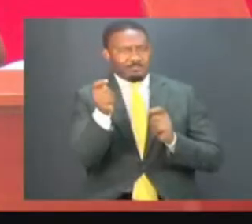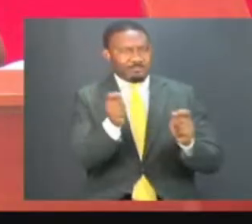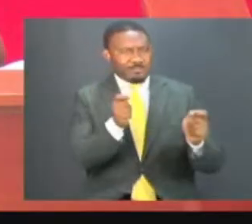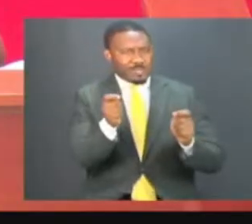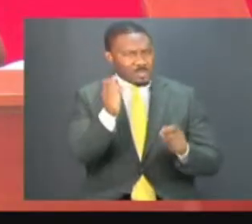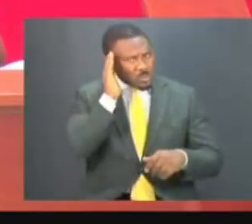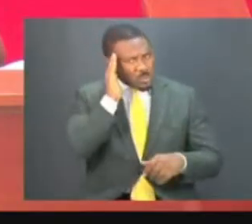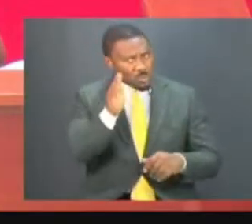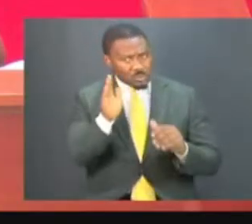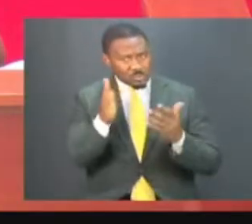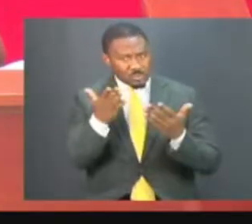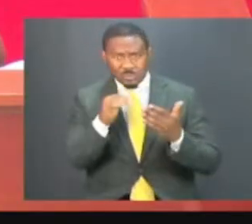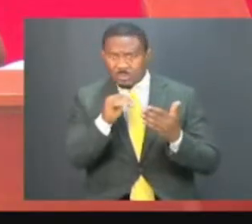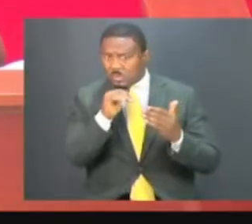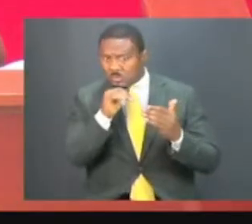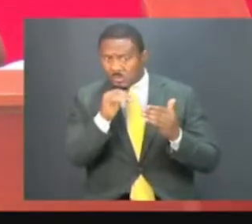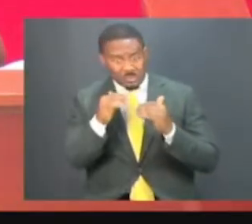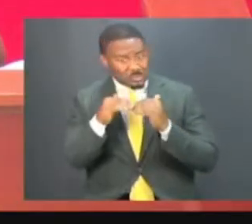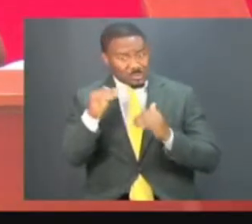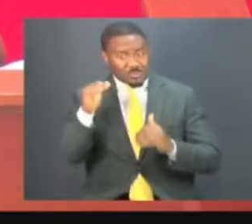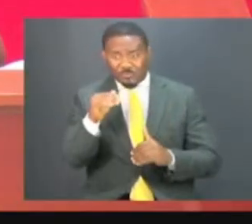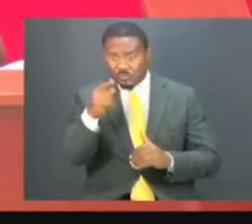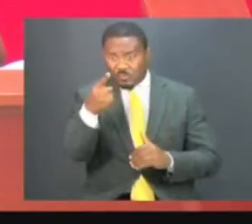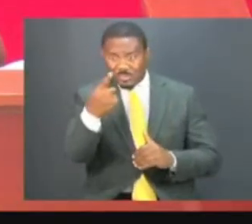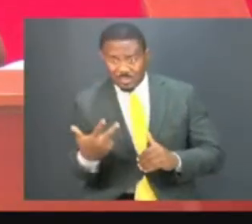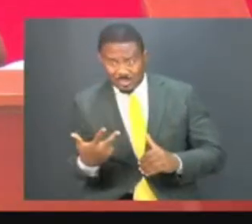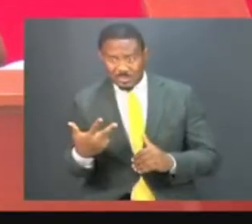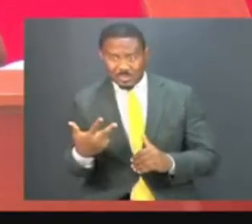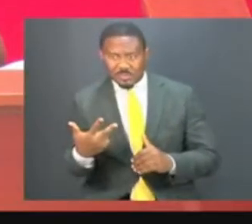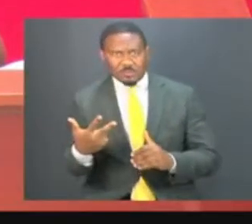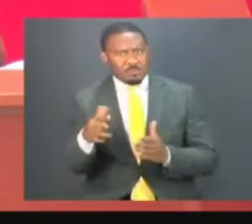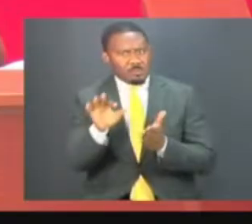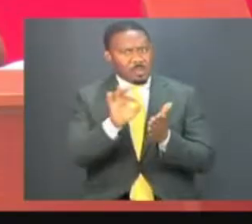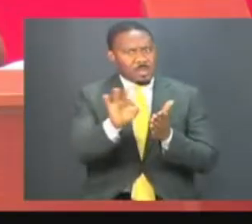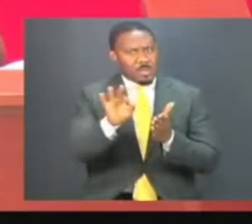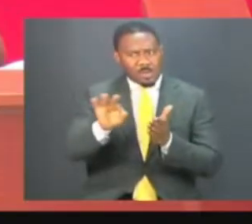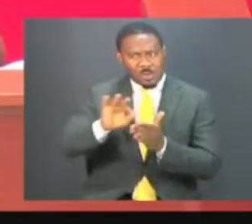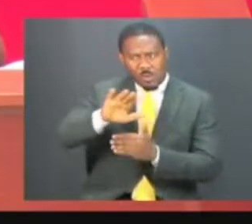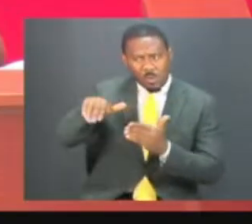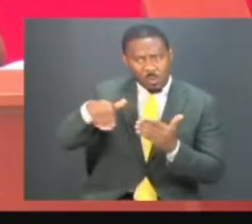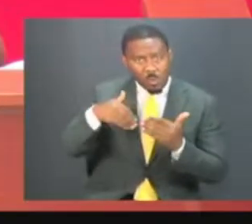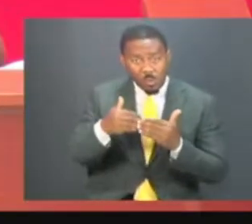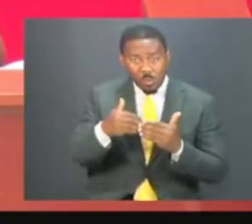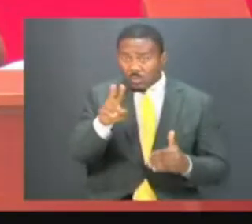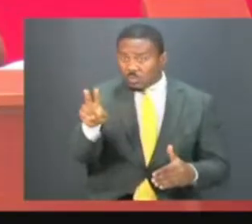1/3 of all the members of parliament.